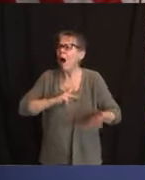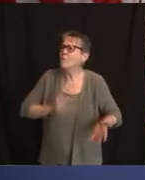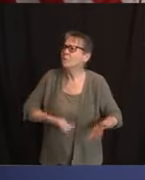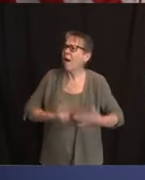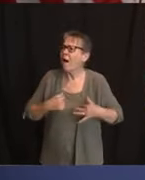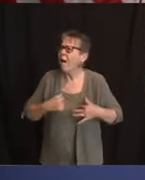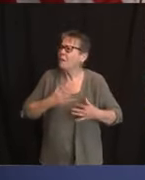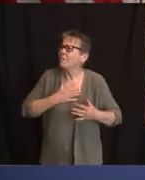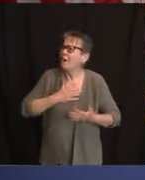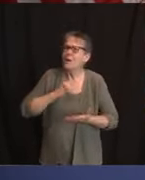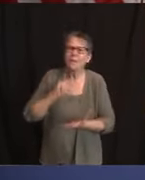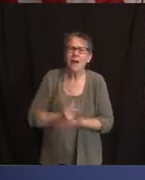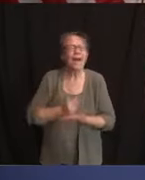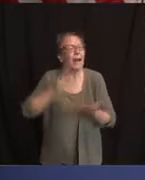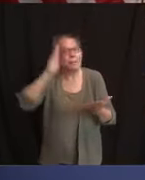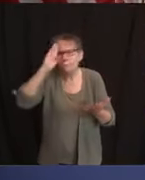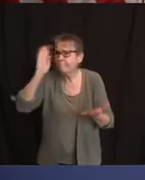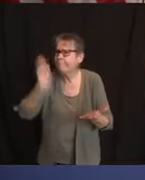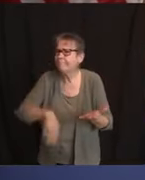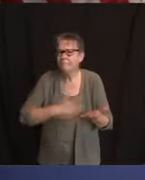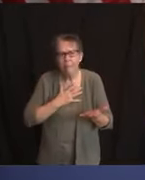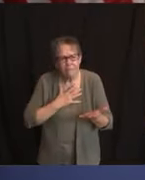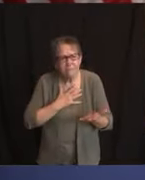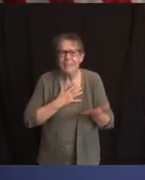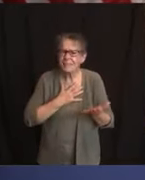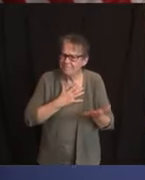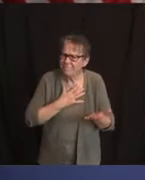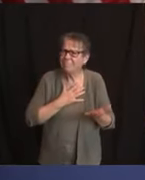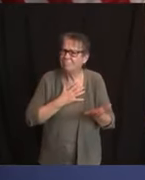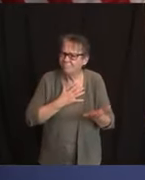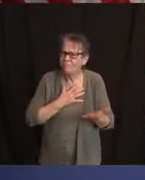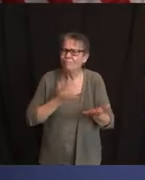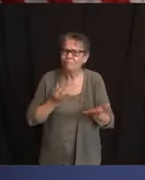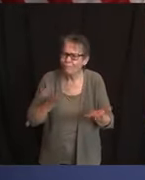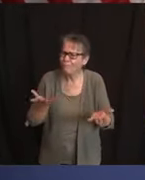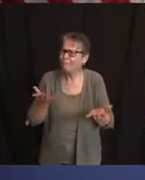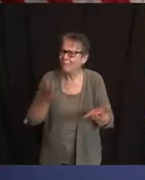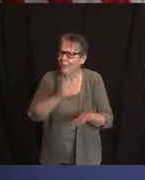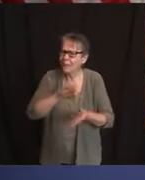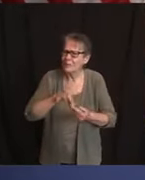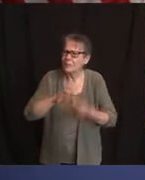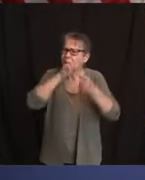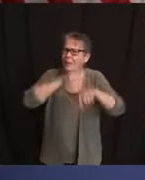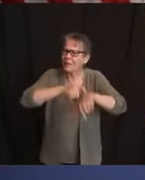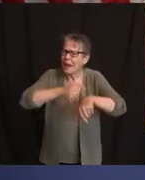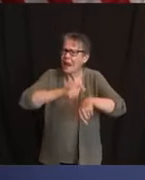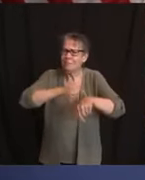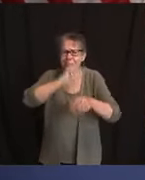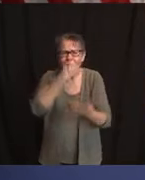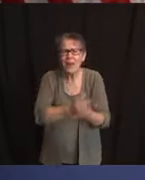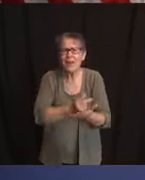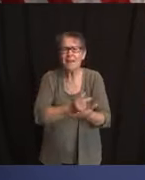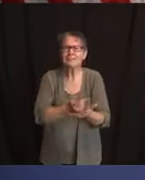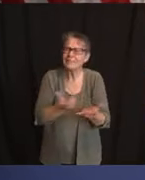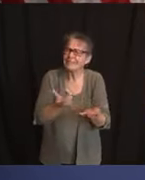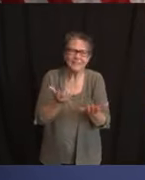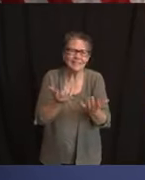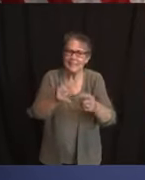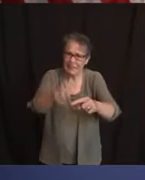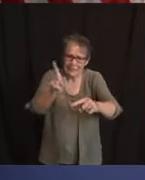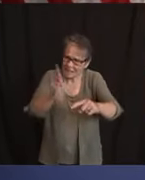we can't do that, particularly in the intergenerational spread of this virus. Matt, good afternoon. Good afternoon, Governor. The target date to begin testing for